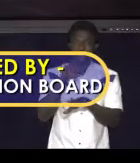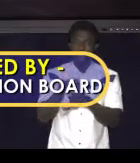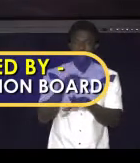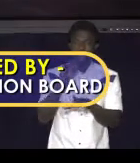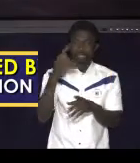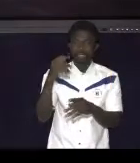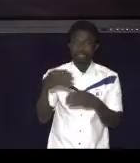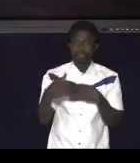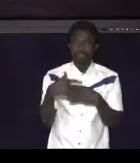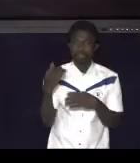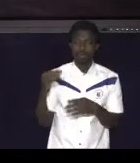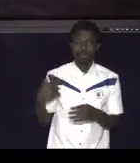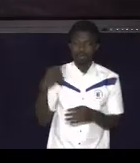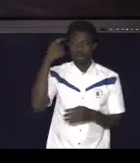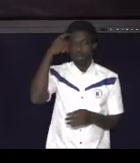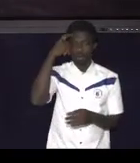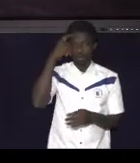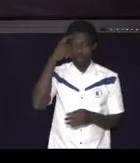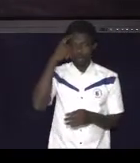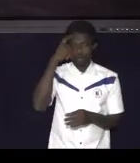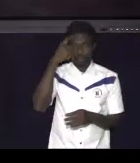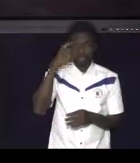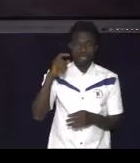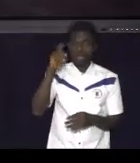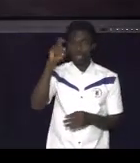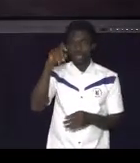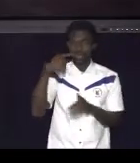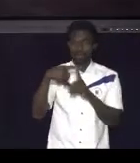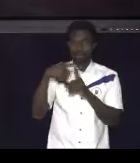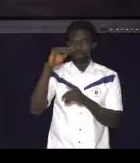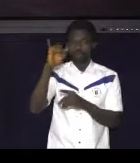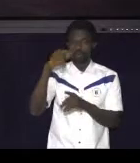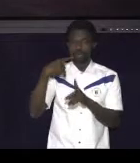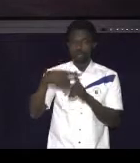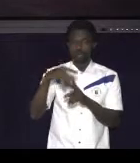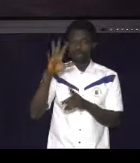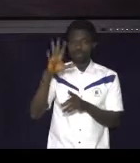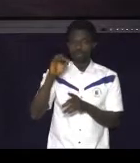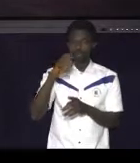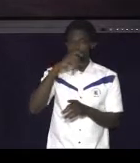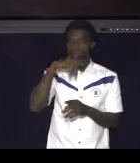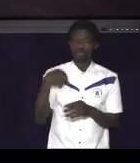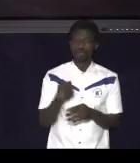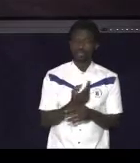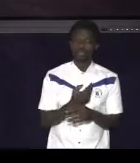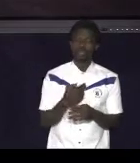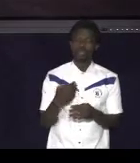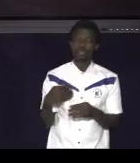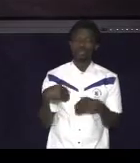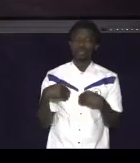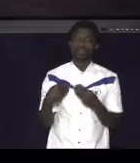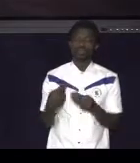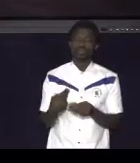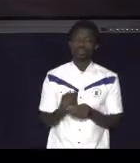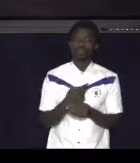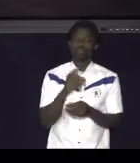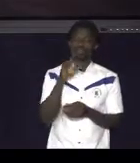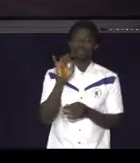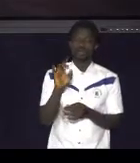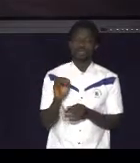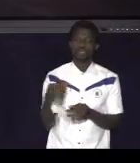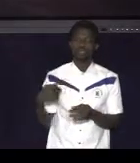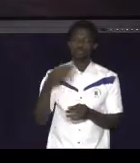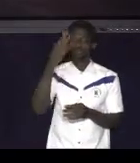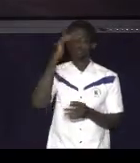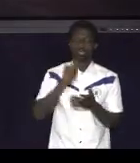an equation. X plus Y plus 50 must give us 180 degrees. But we know that X and Y are